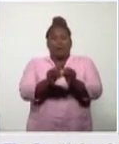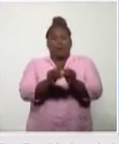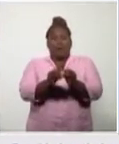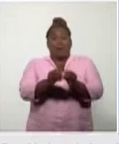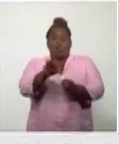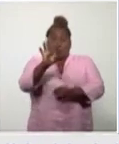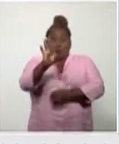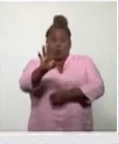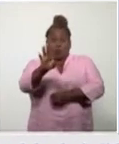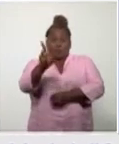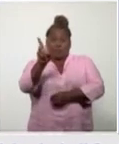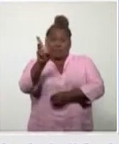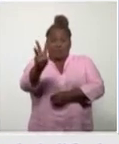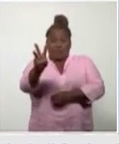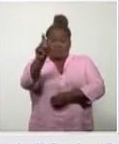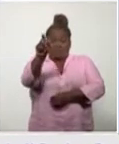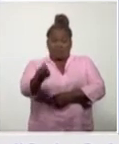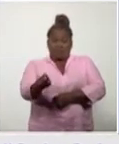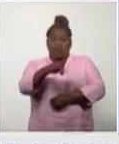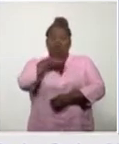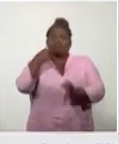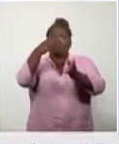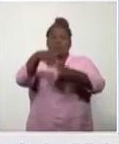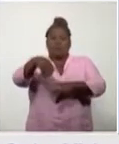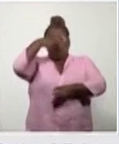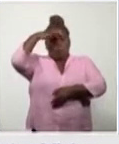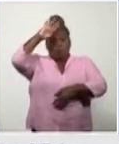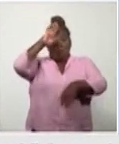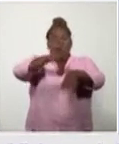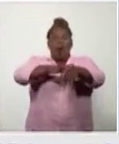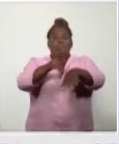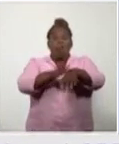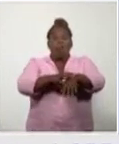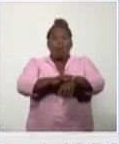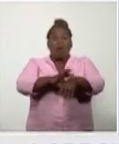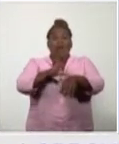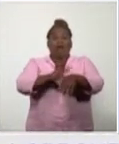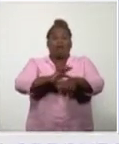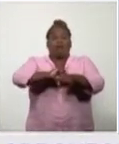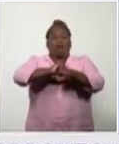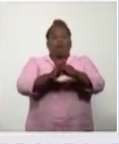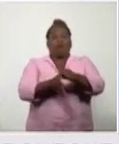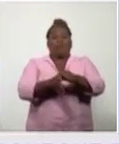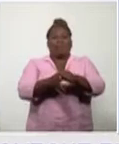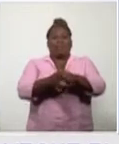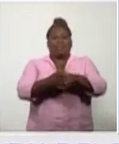of 83 people who have died in Cuba as a result of this pandemic,